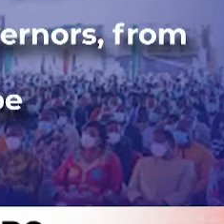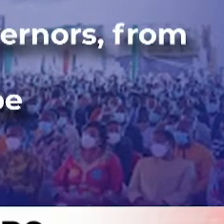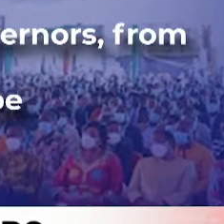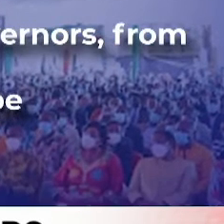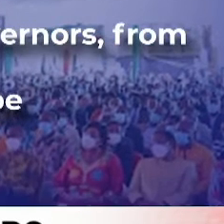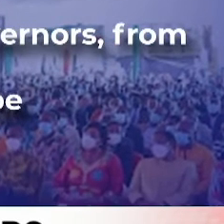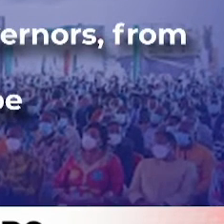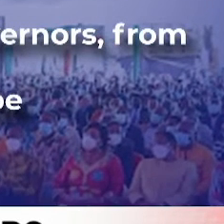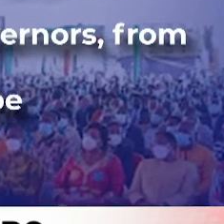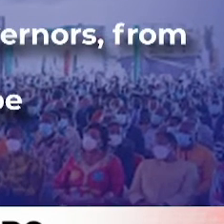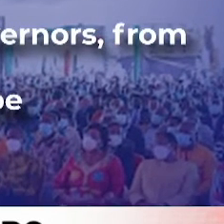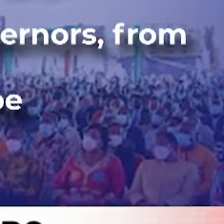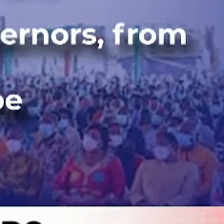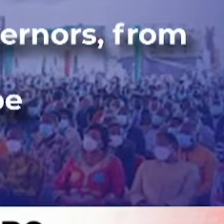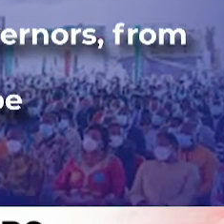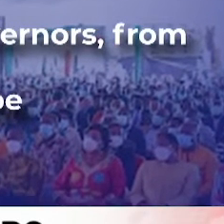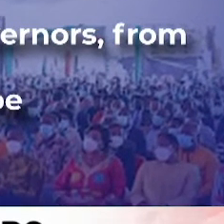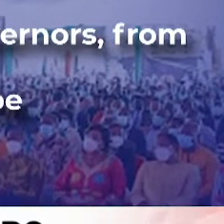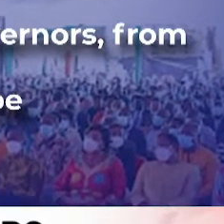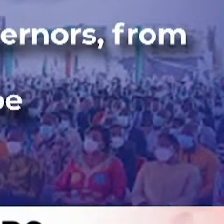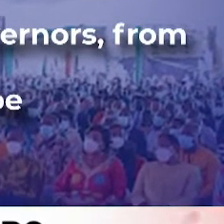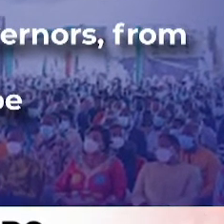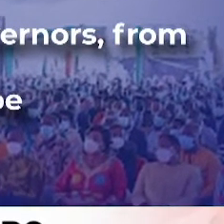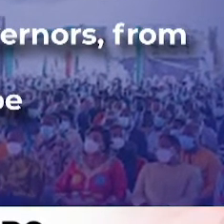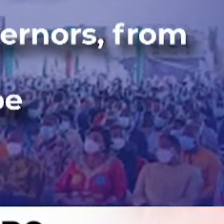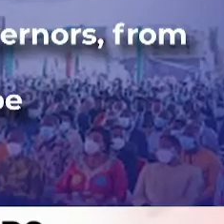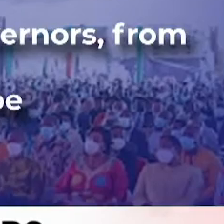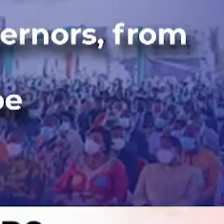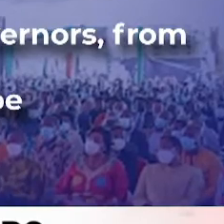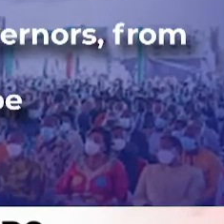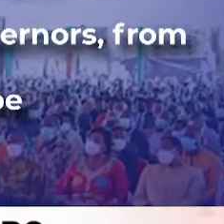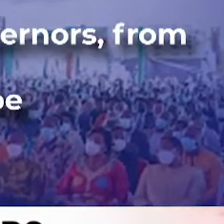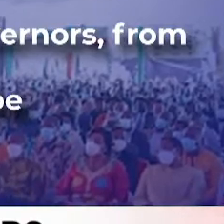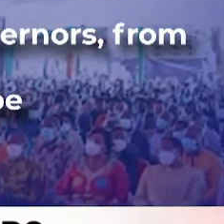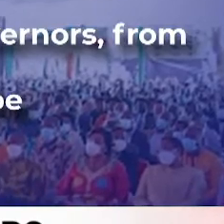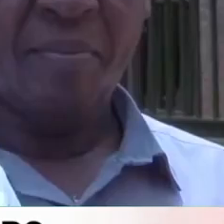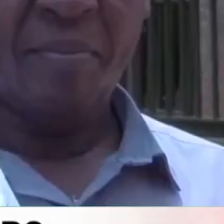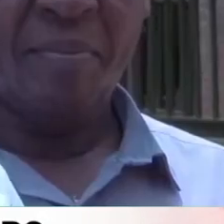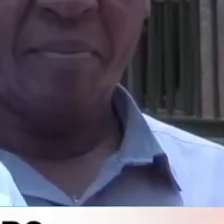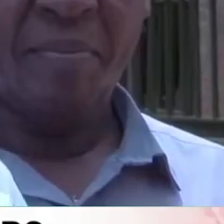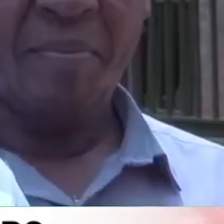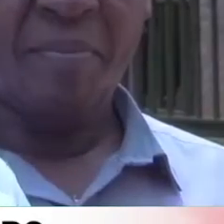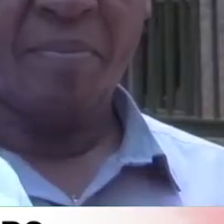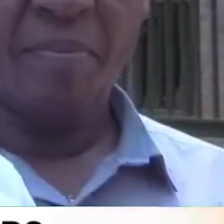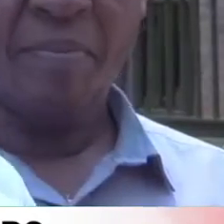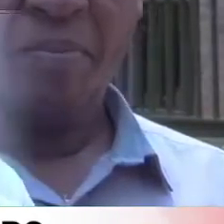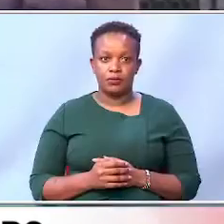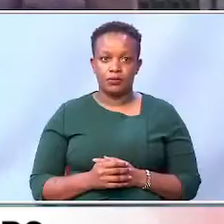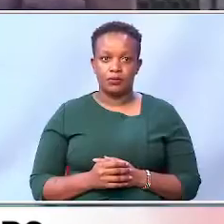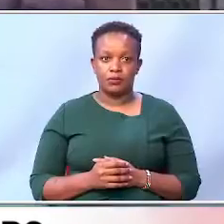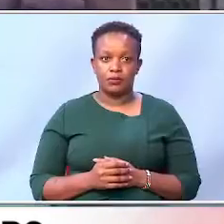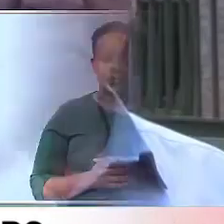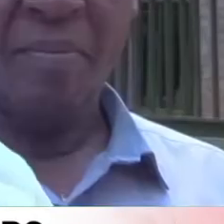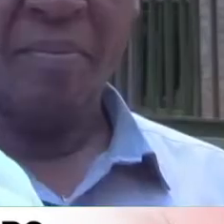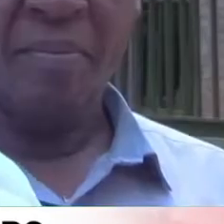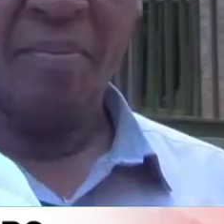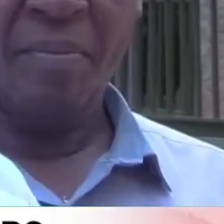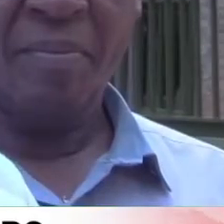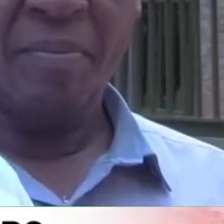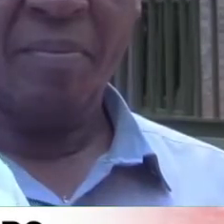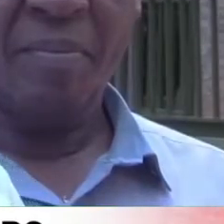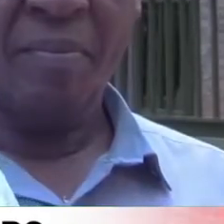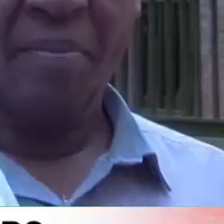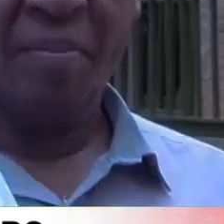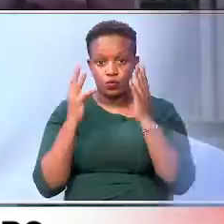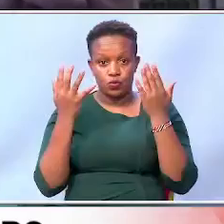had called off the meeting stating that he will communicate the new dates for the meeting. We had received a communication through